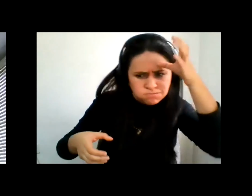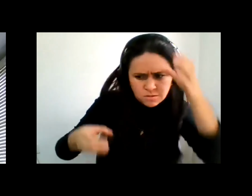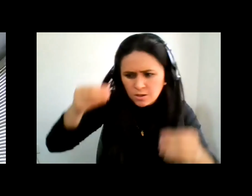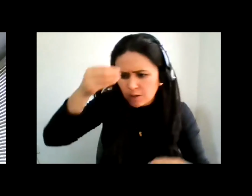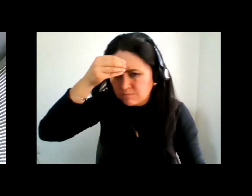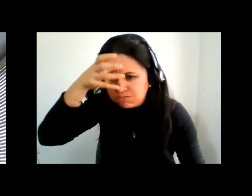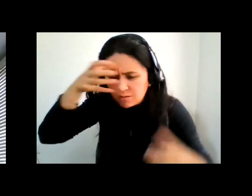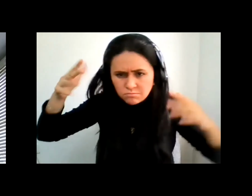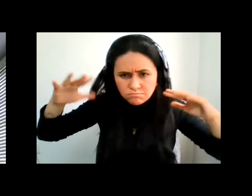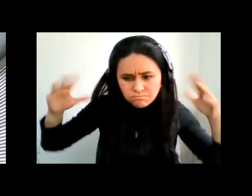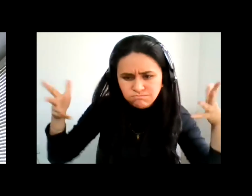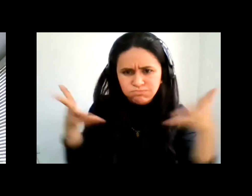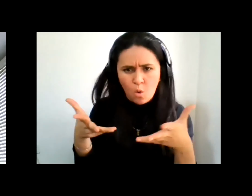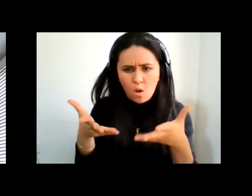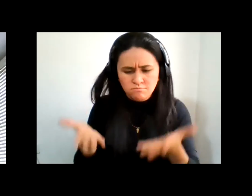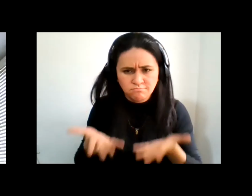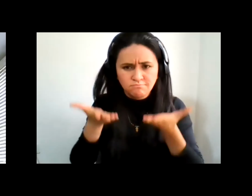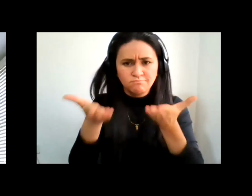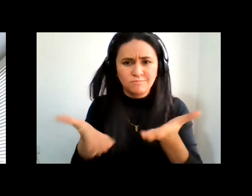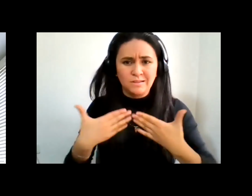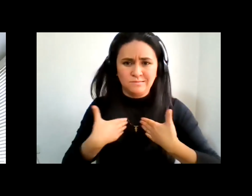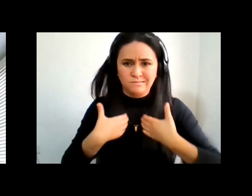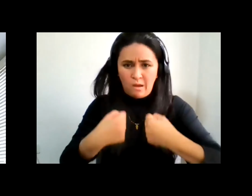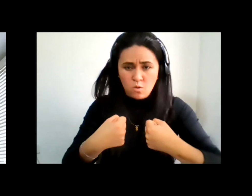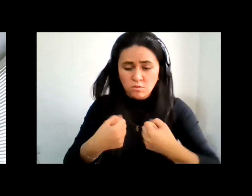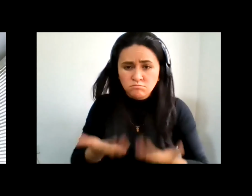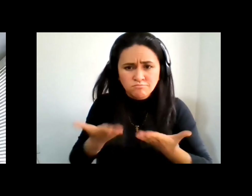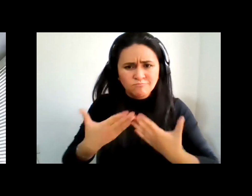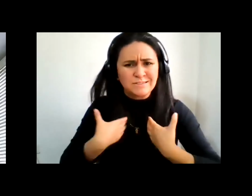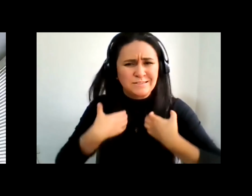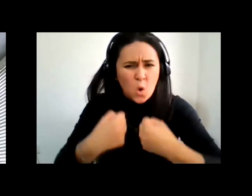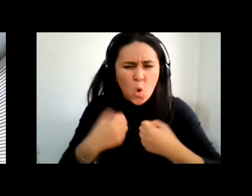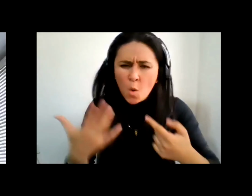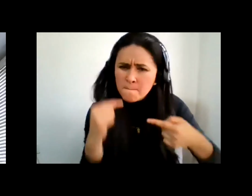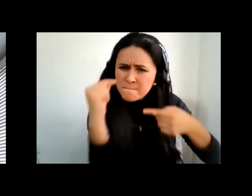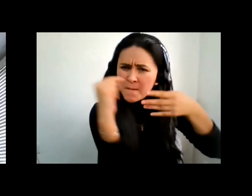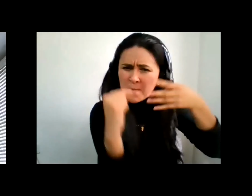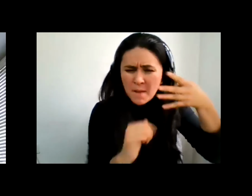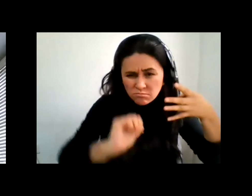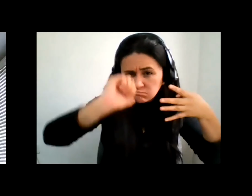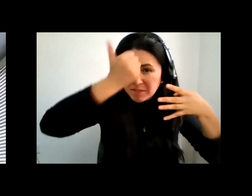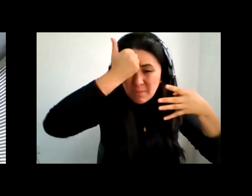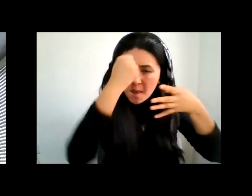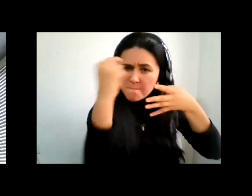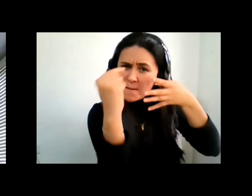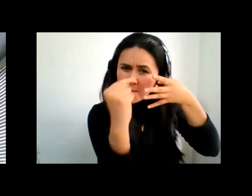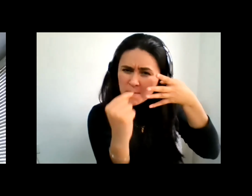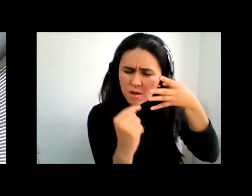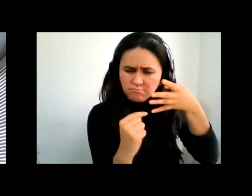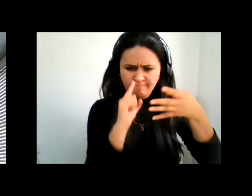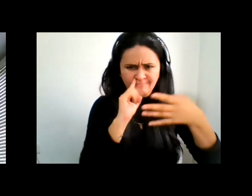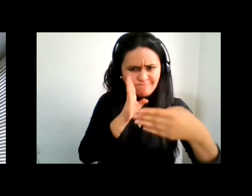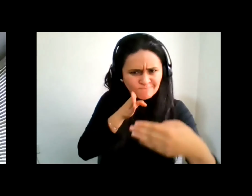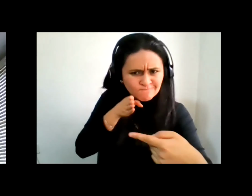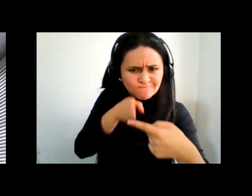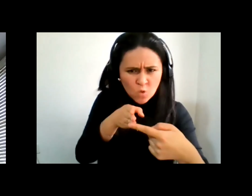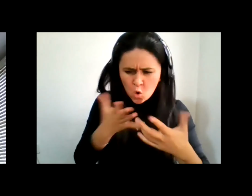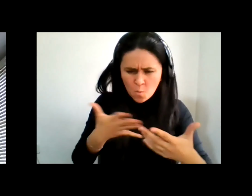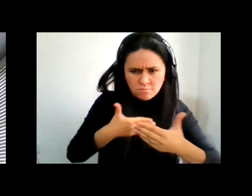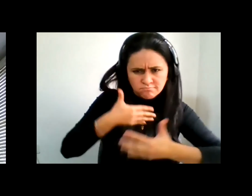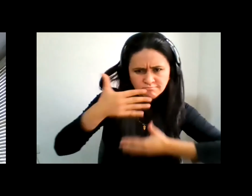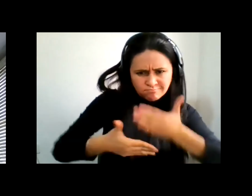practice and competencies of public health, placing the essential public health functions